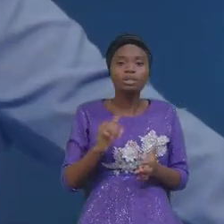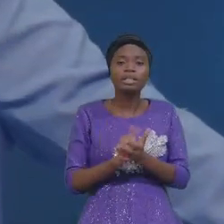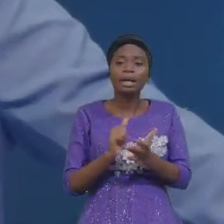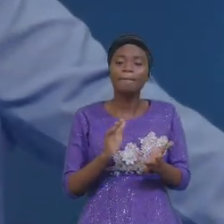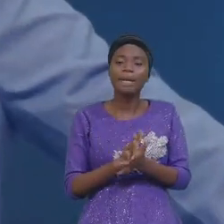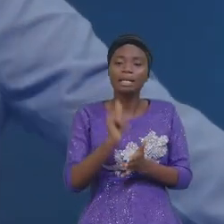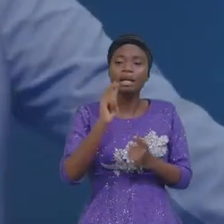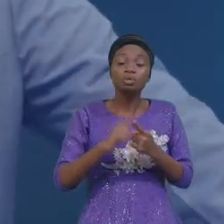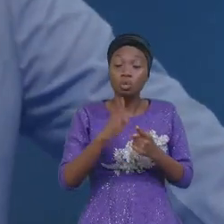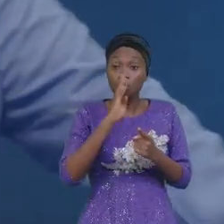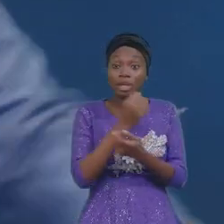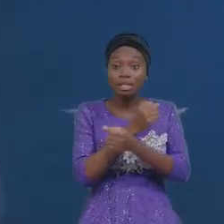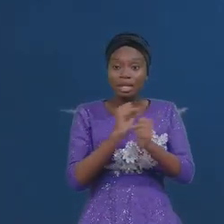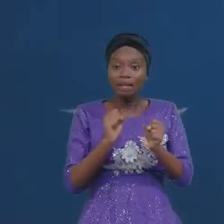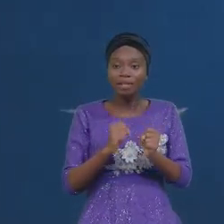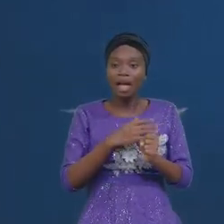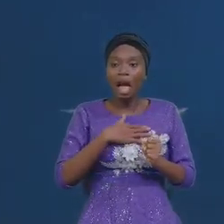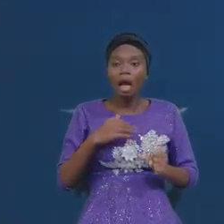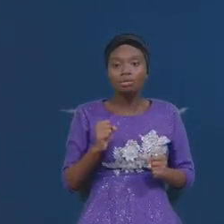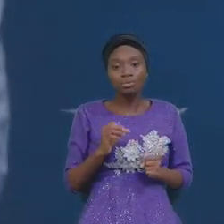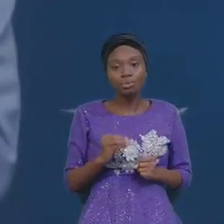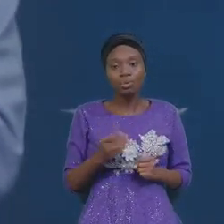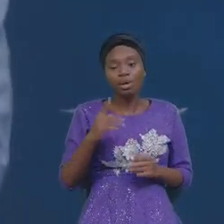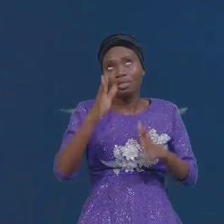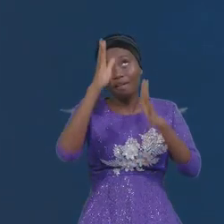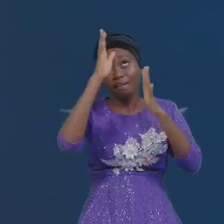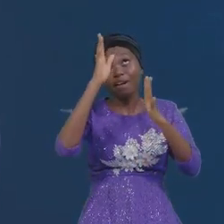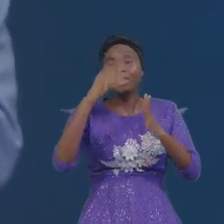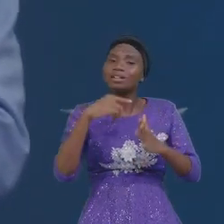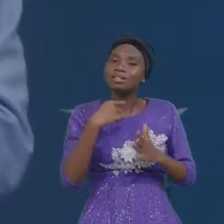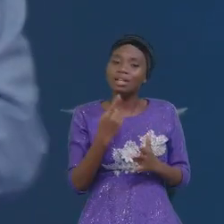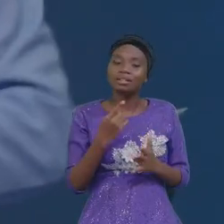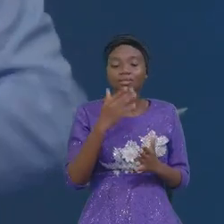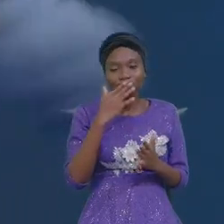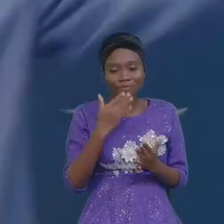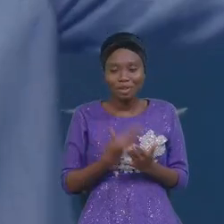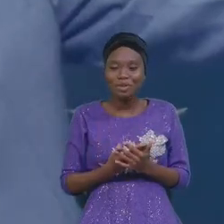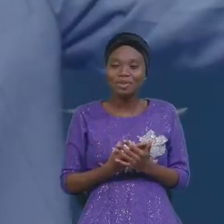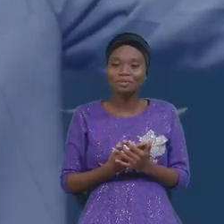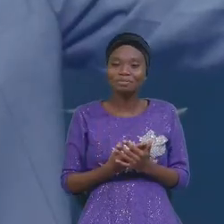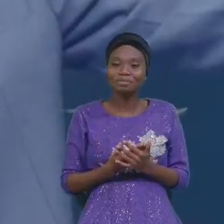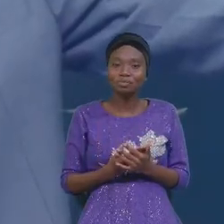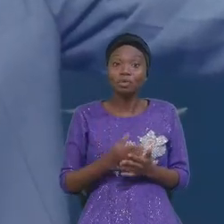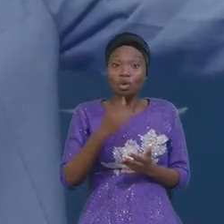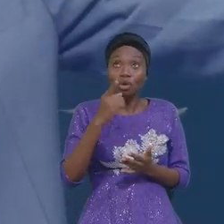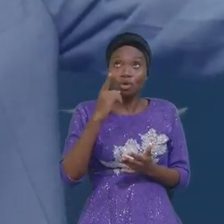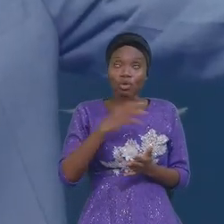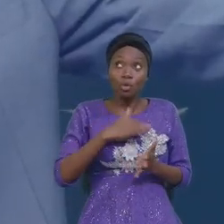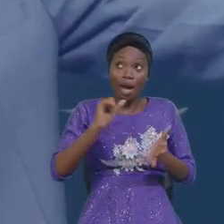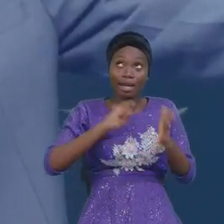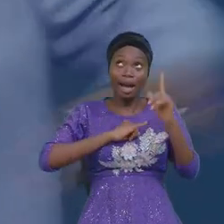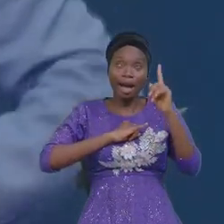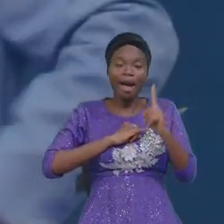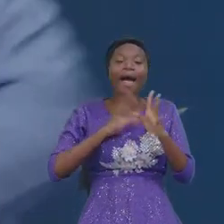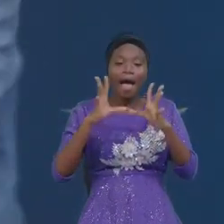be saved. And so the father said, good. You and I agree